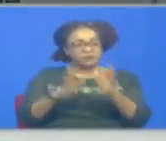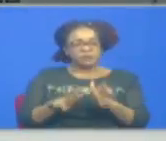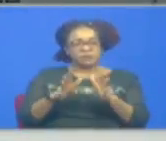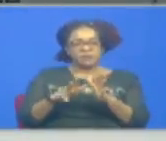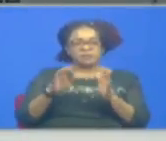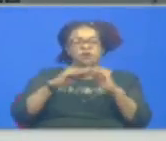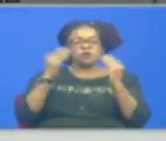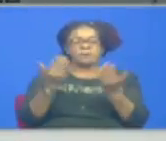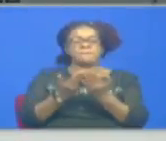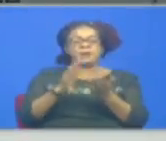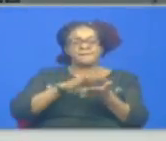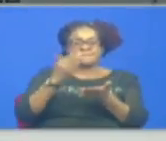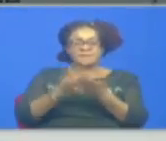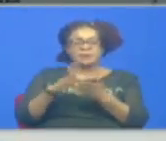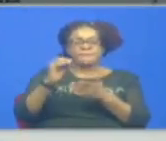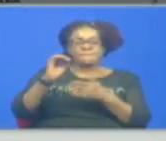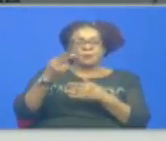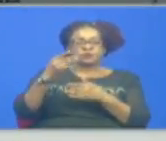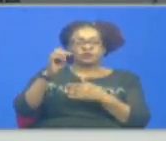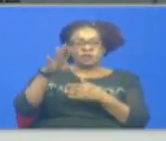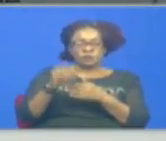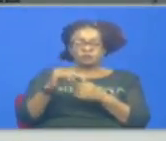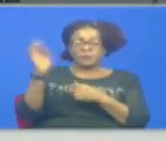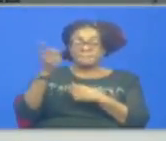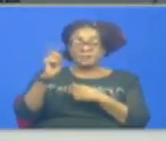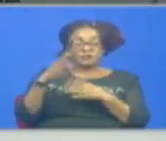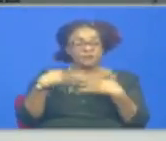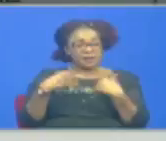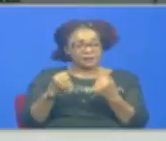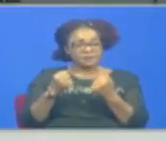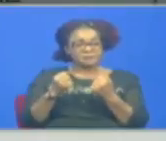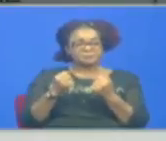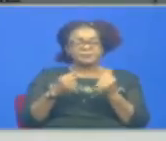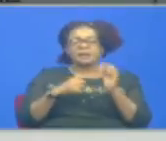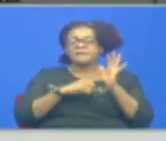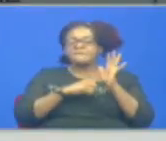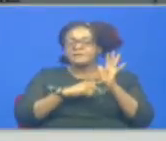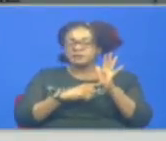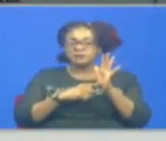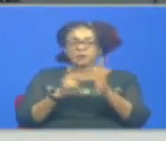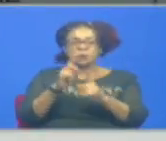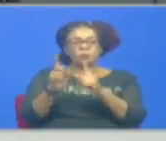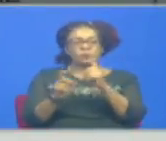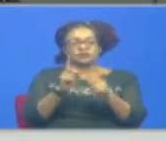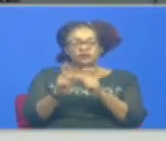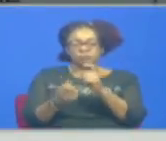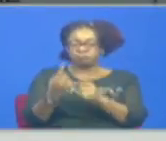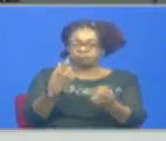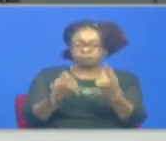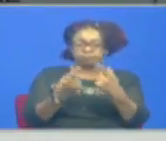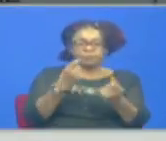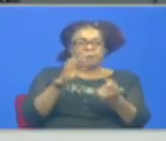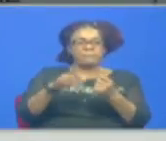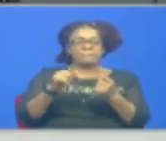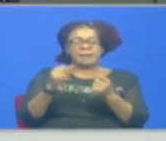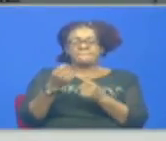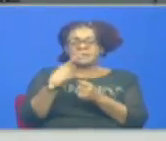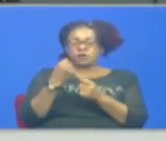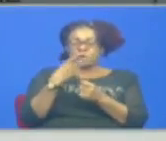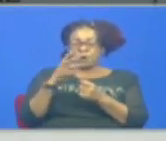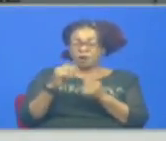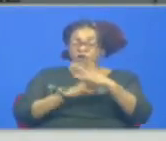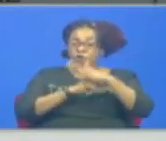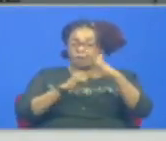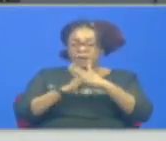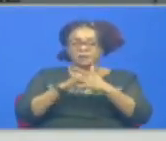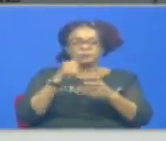Fund, John Ochero, to the Ministry of Health reveals the queries raised by the two world medical donor giants, which